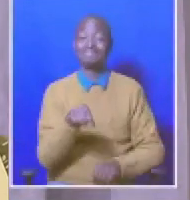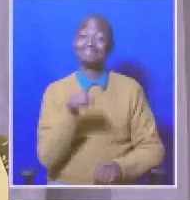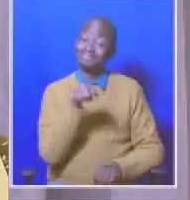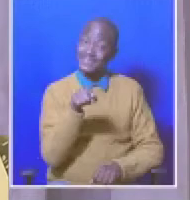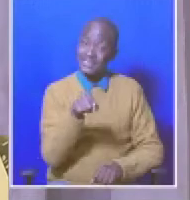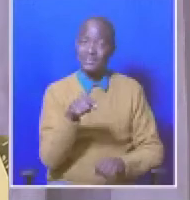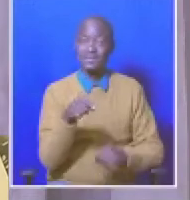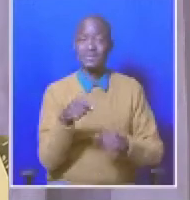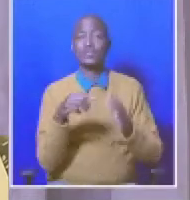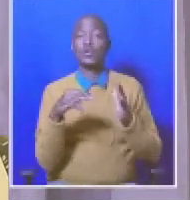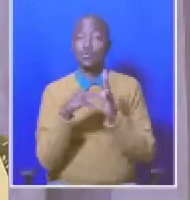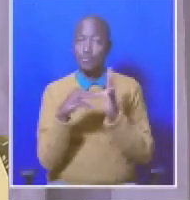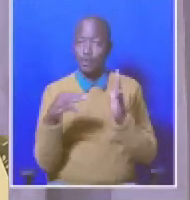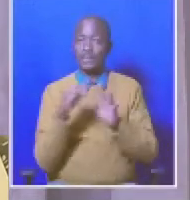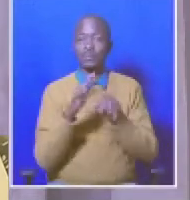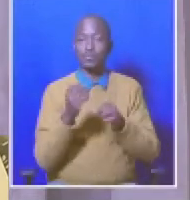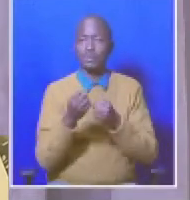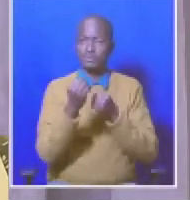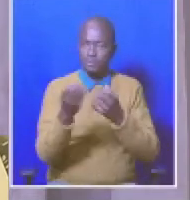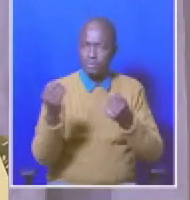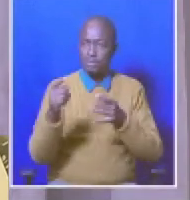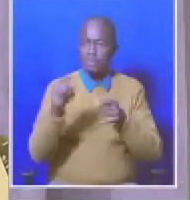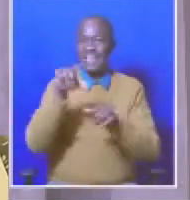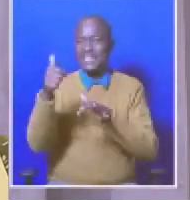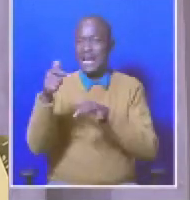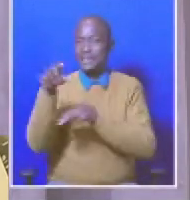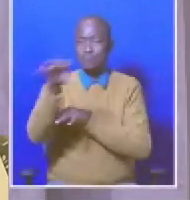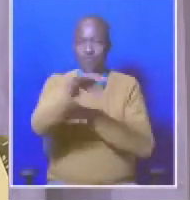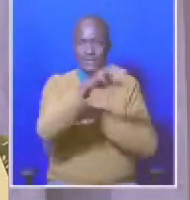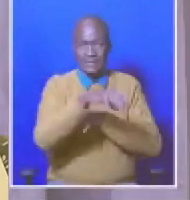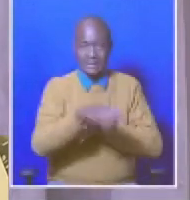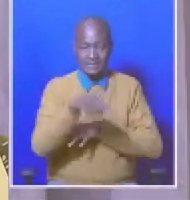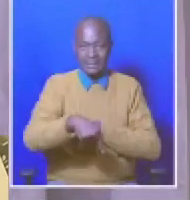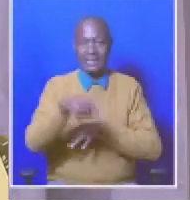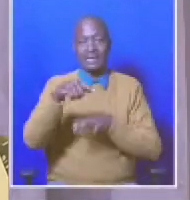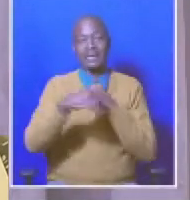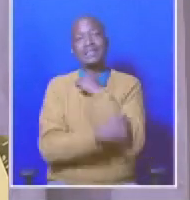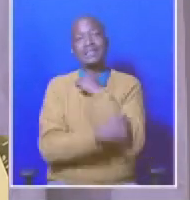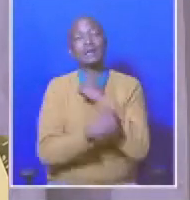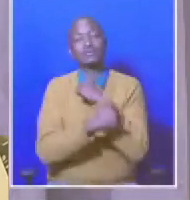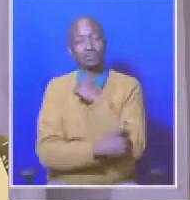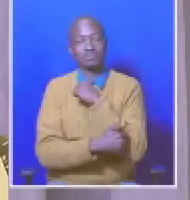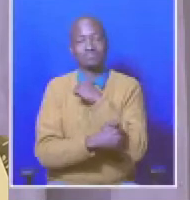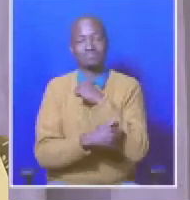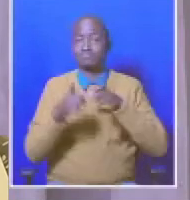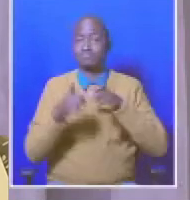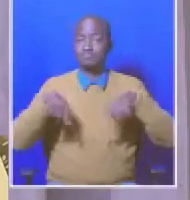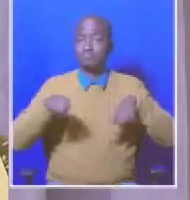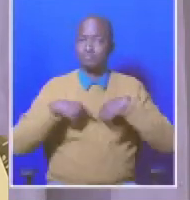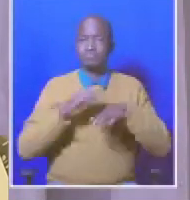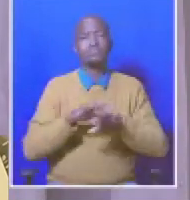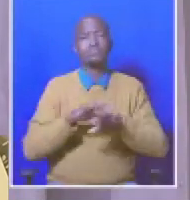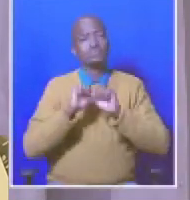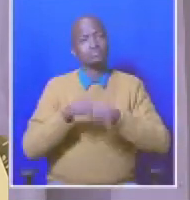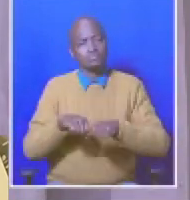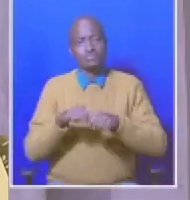be replicated across the country. We are convinced that